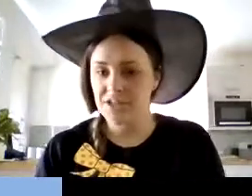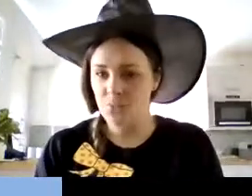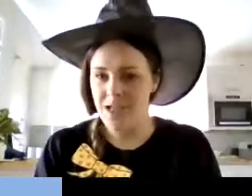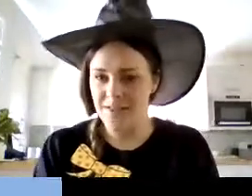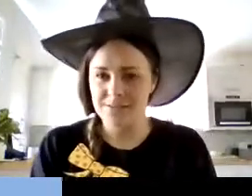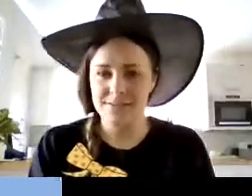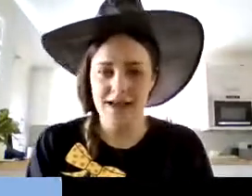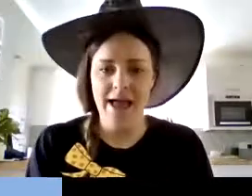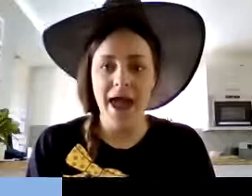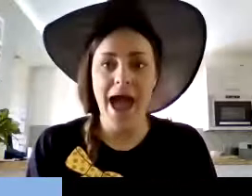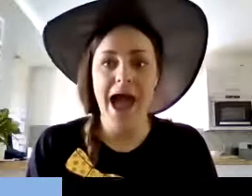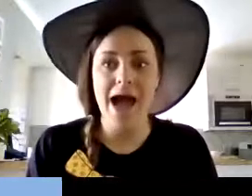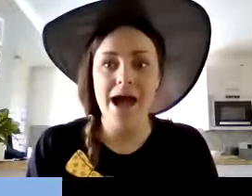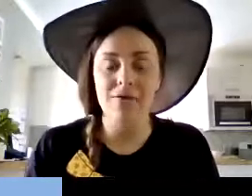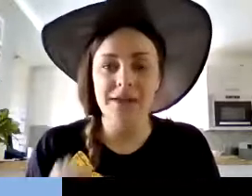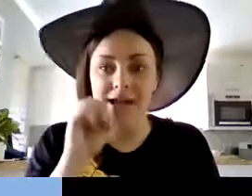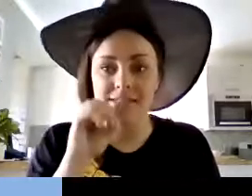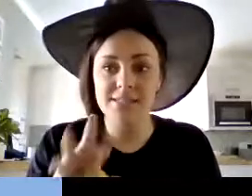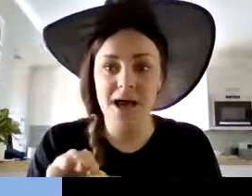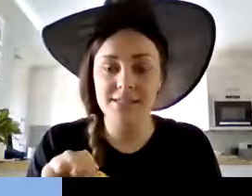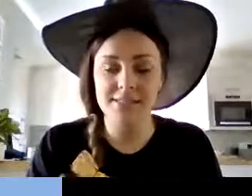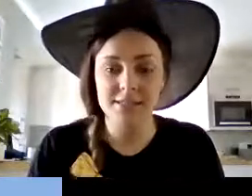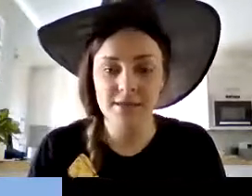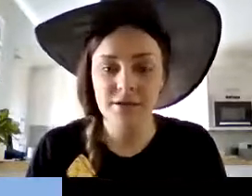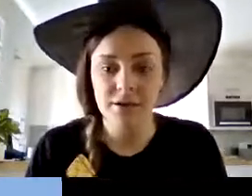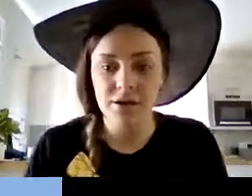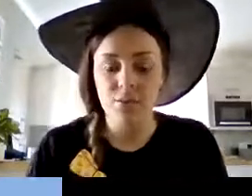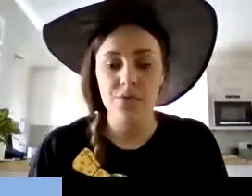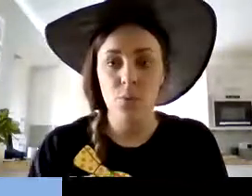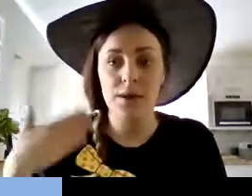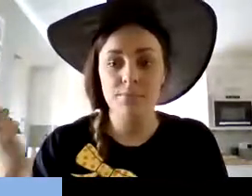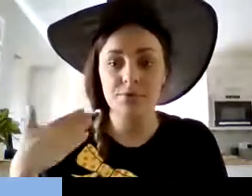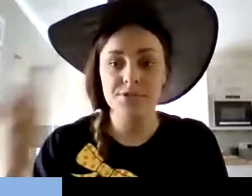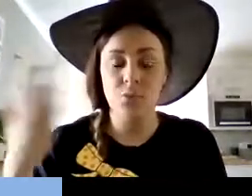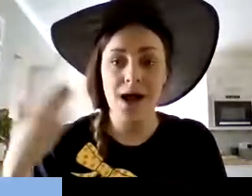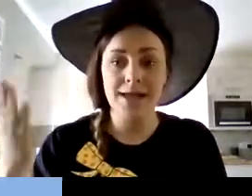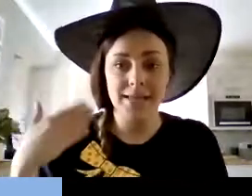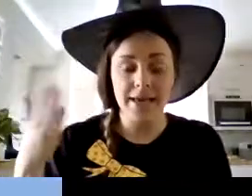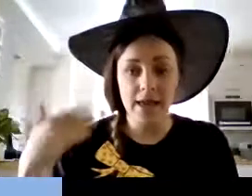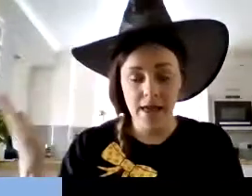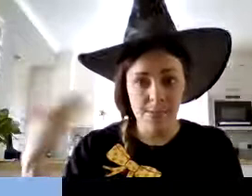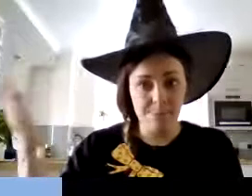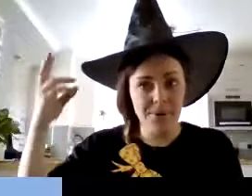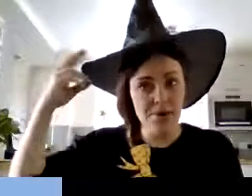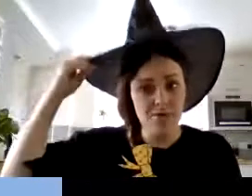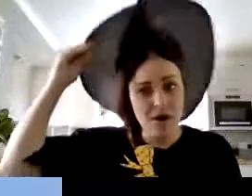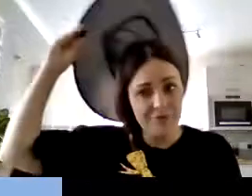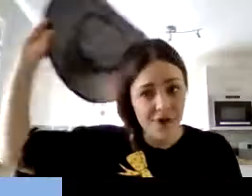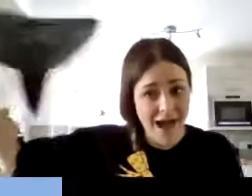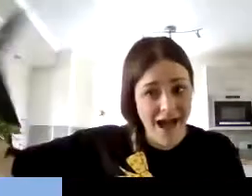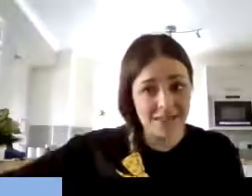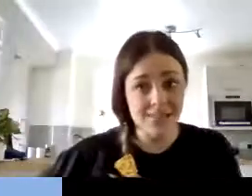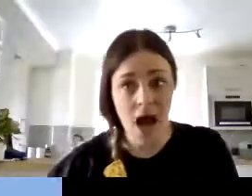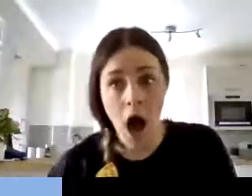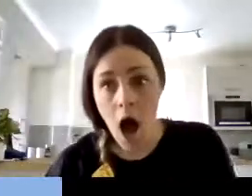How the witch wails. How the cat spat. The wind blew so wildly, it blew off